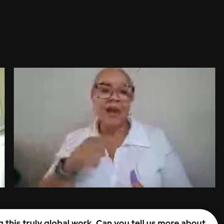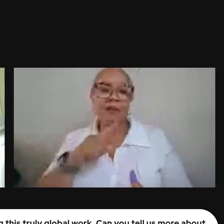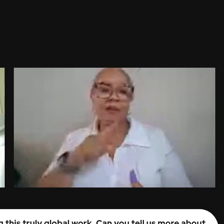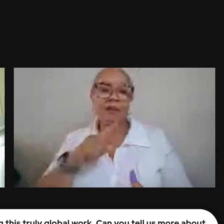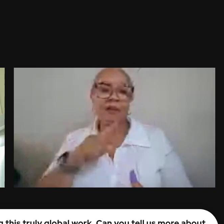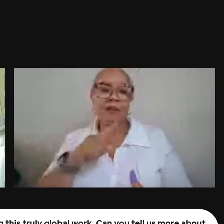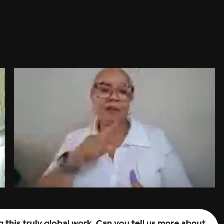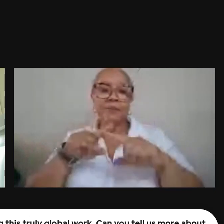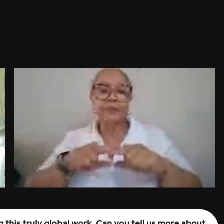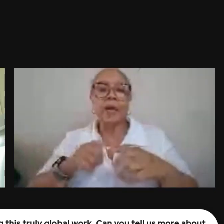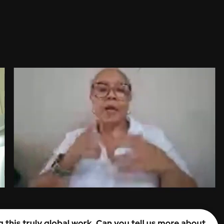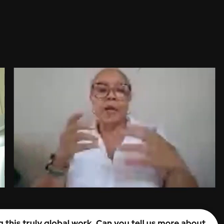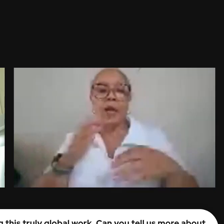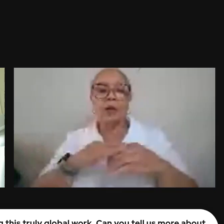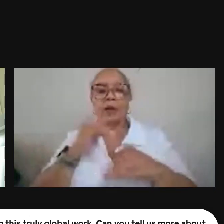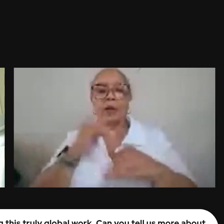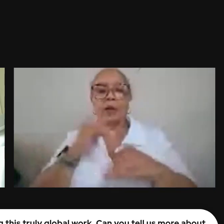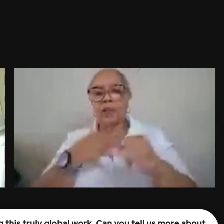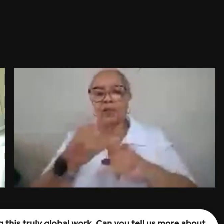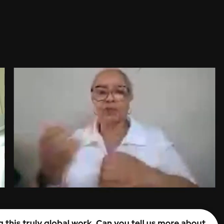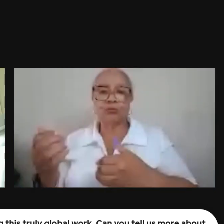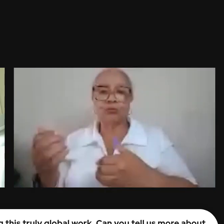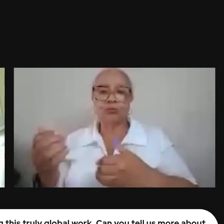on international collaborations,